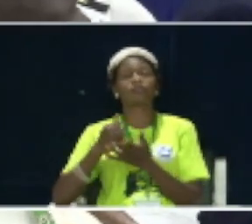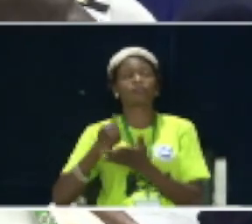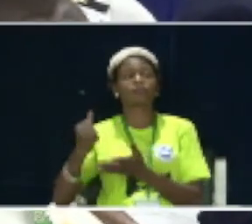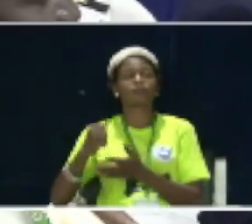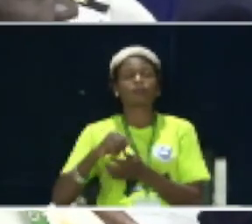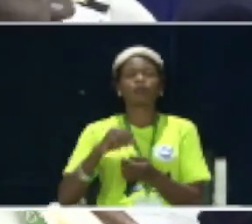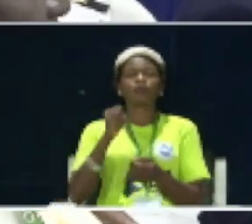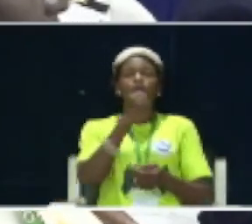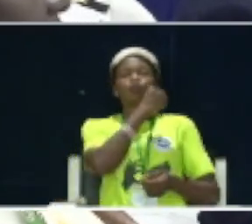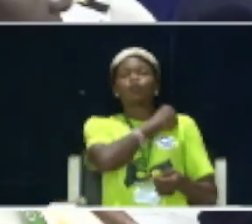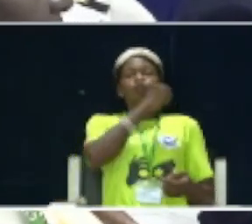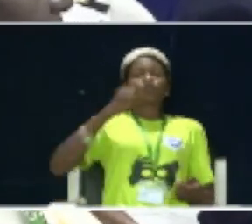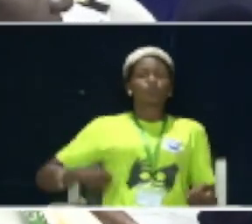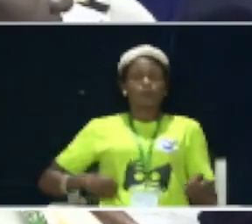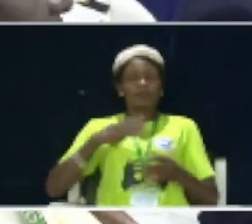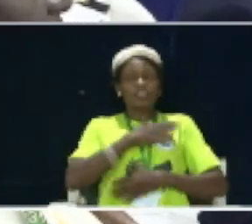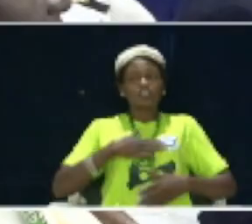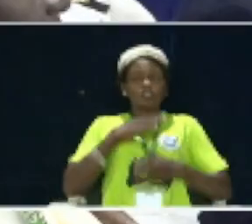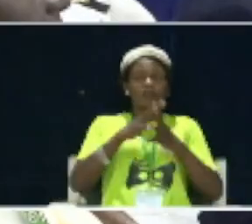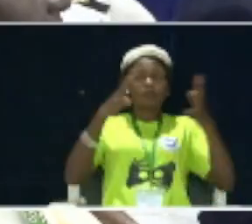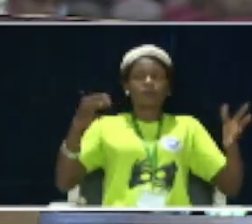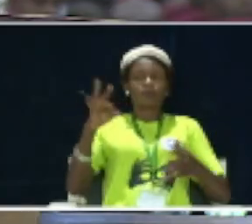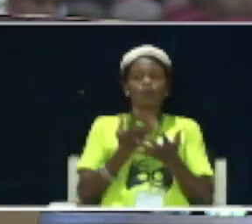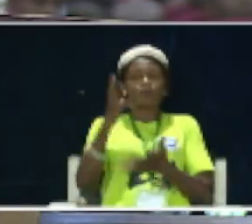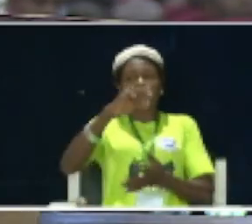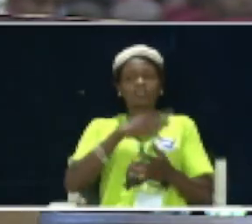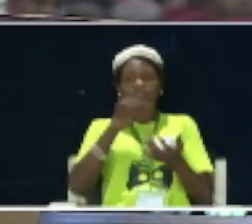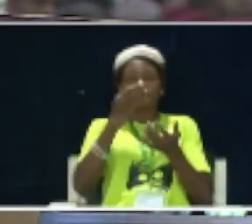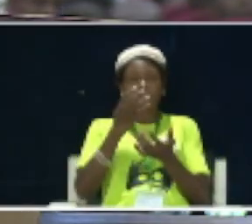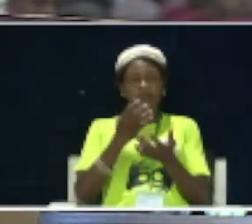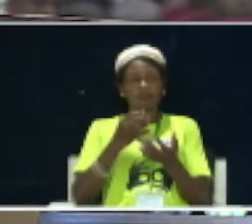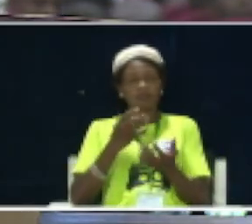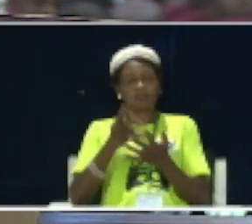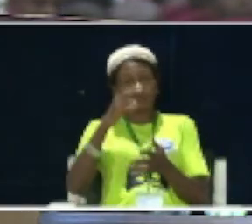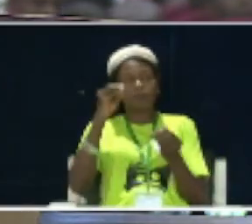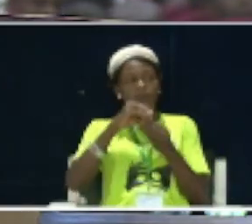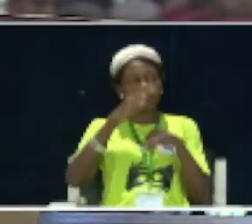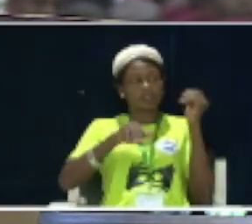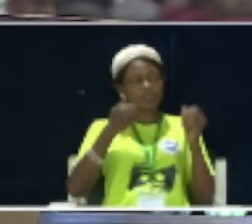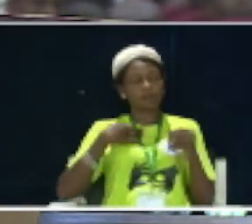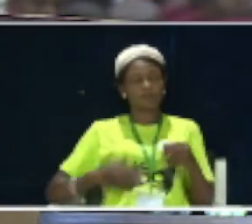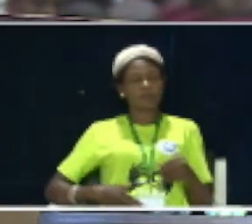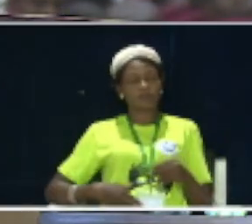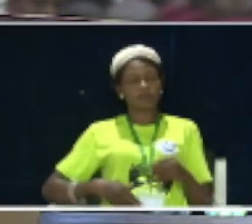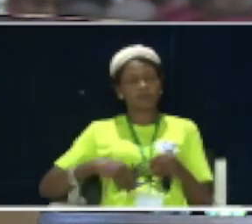Solomon enjoyed the abundance of wealth and riches more than anybody that lived before